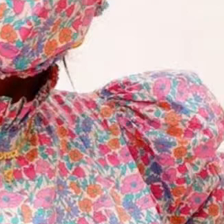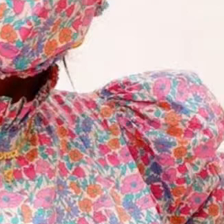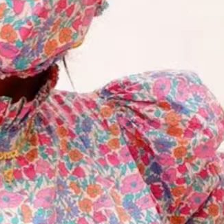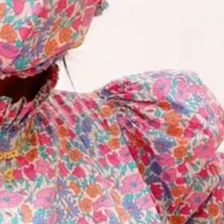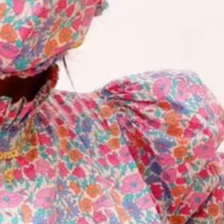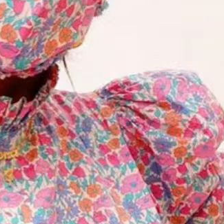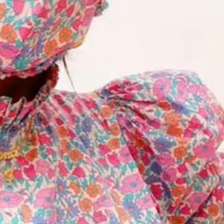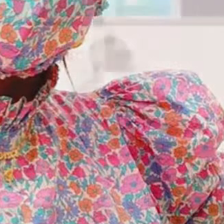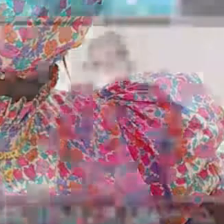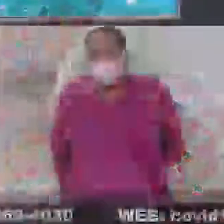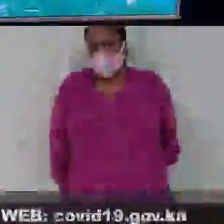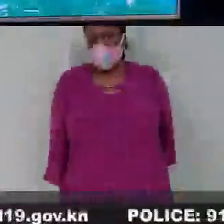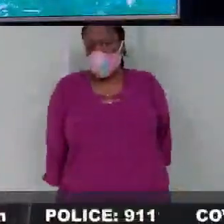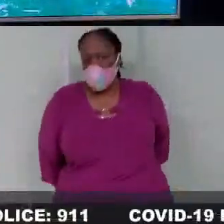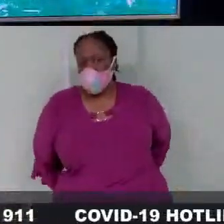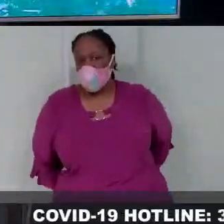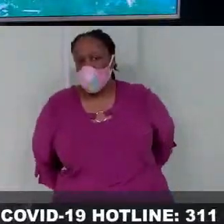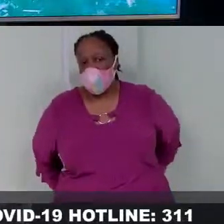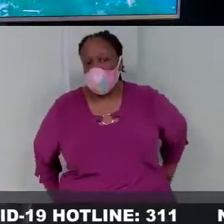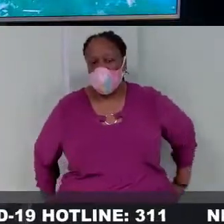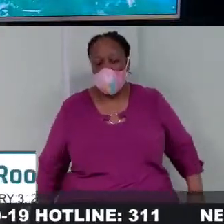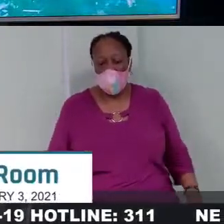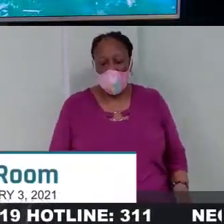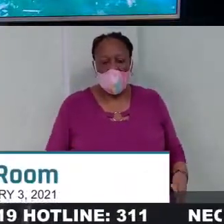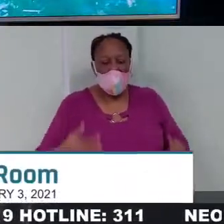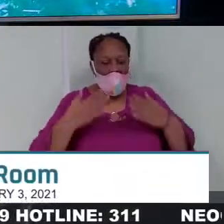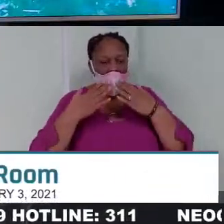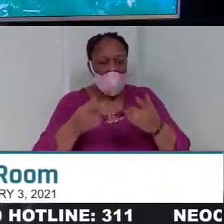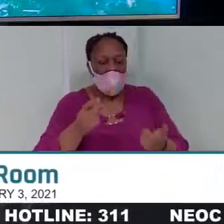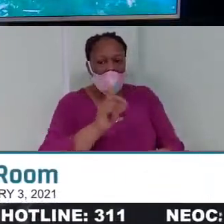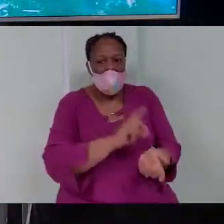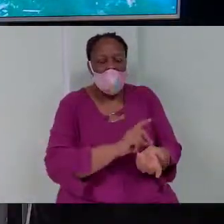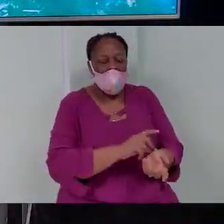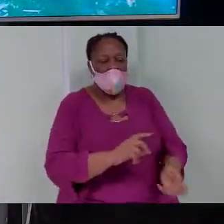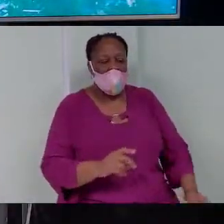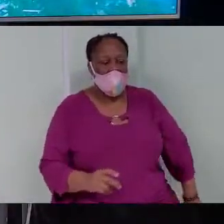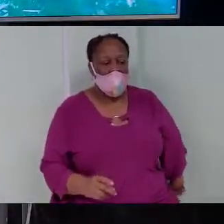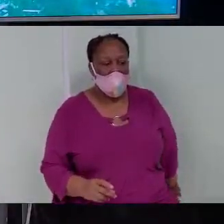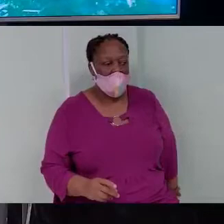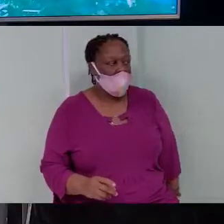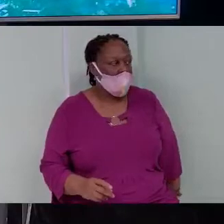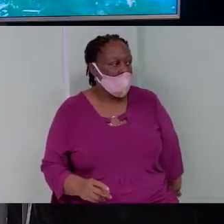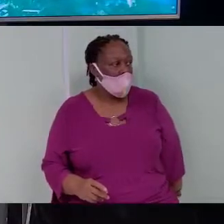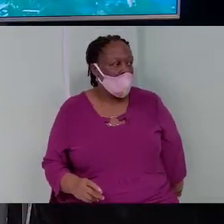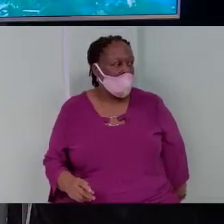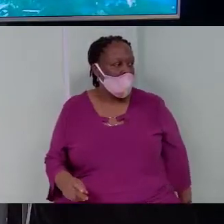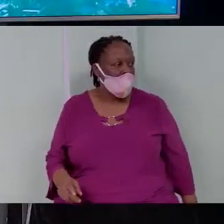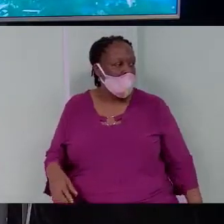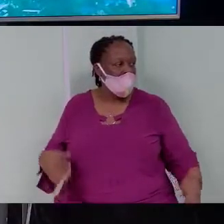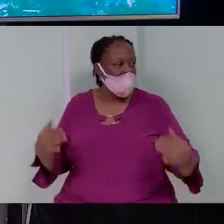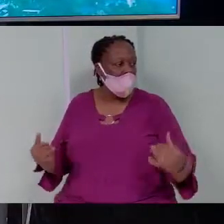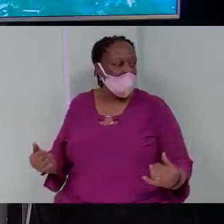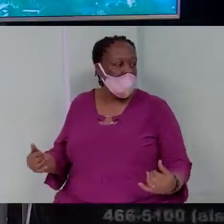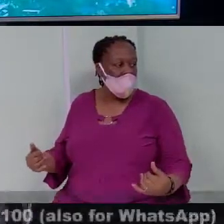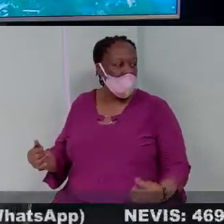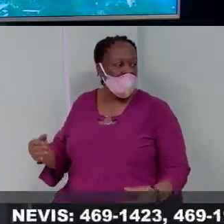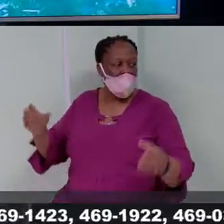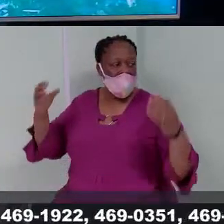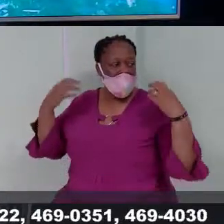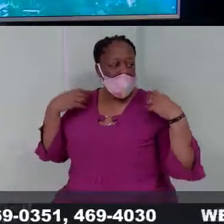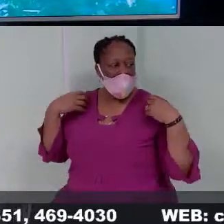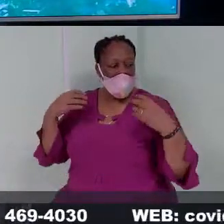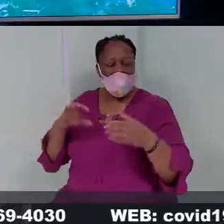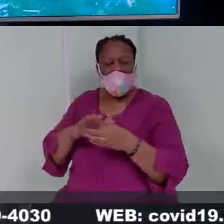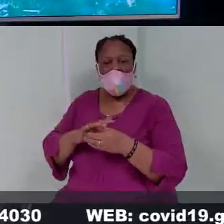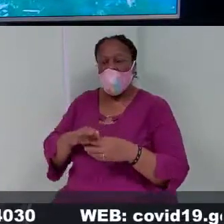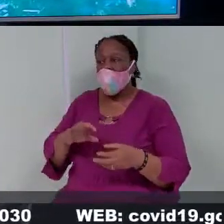Thank you very much, Dr. Laws. I now invite Mr. Abdia Samuel, who is the chair of the